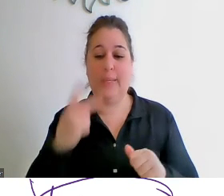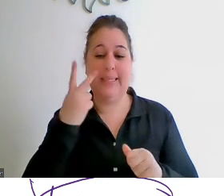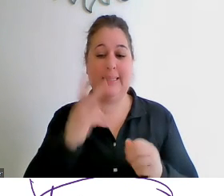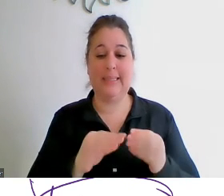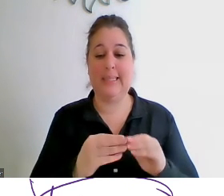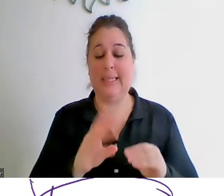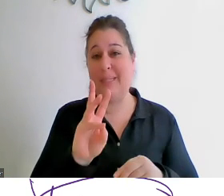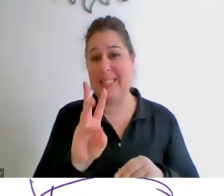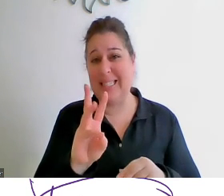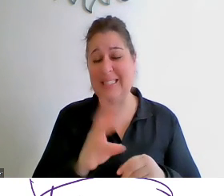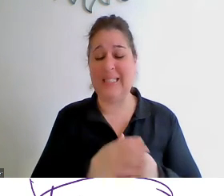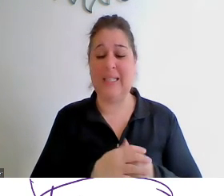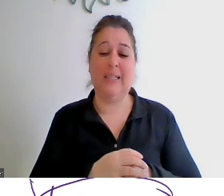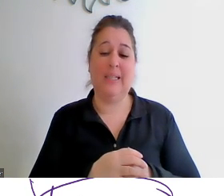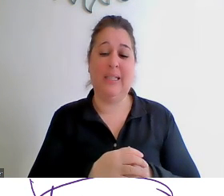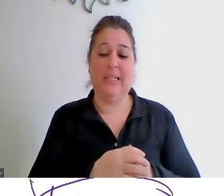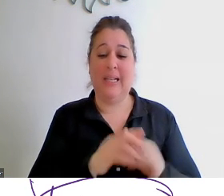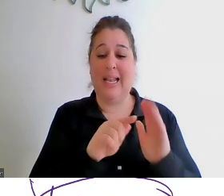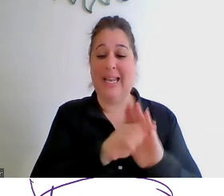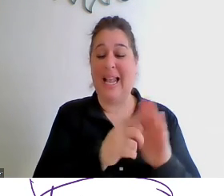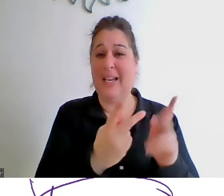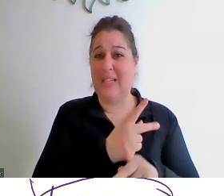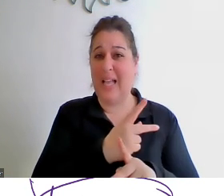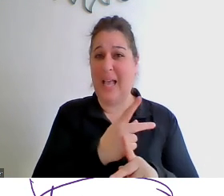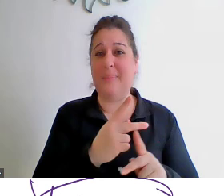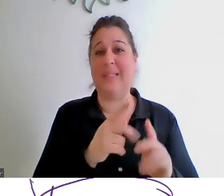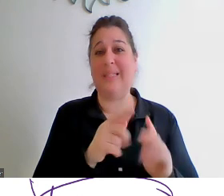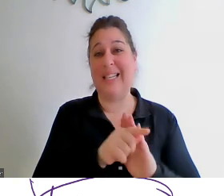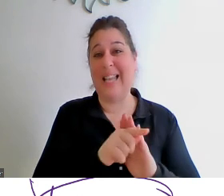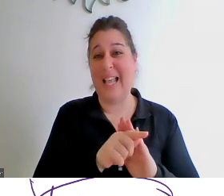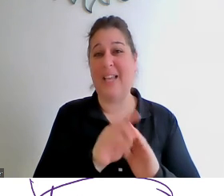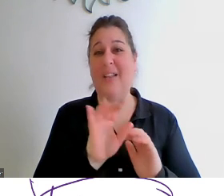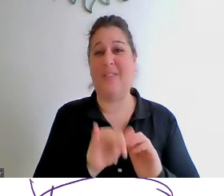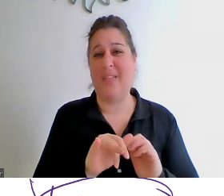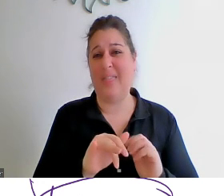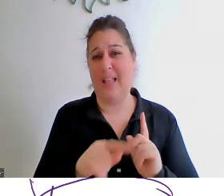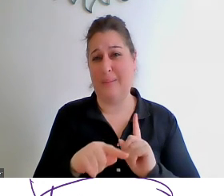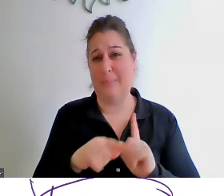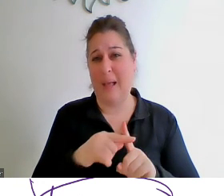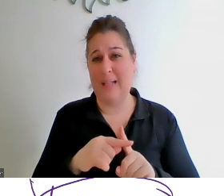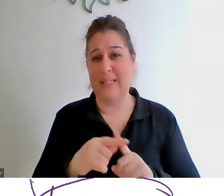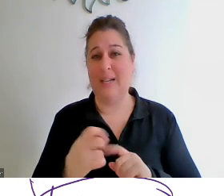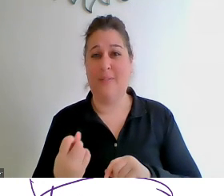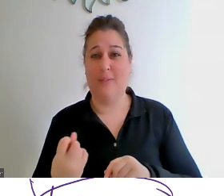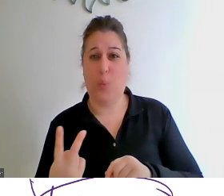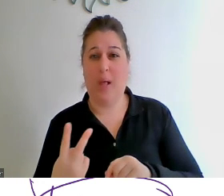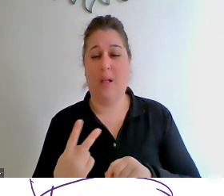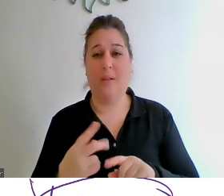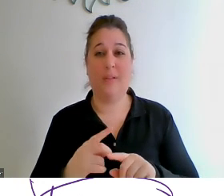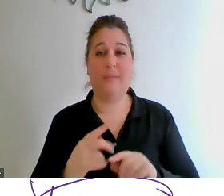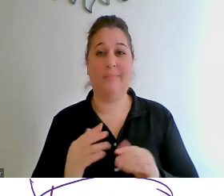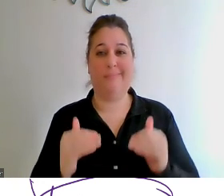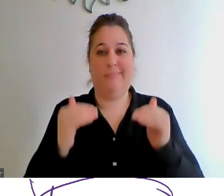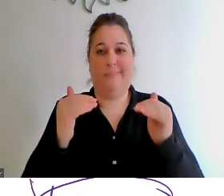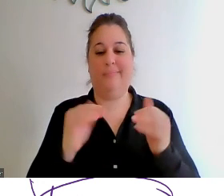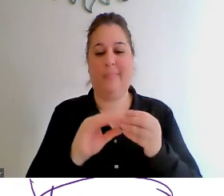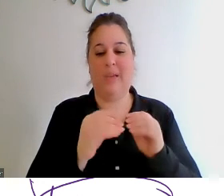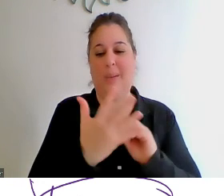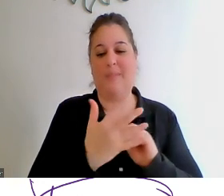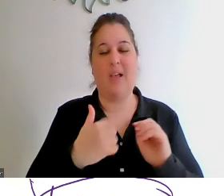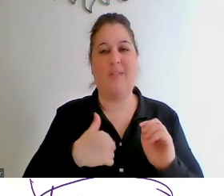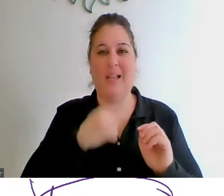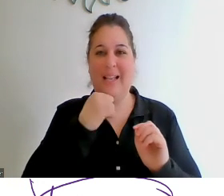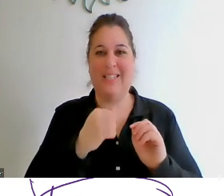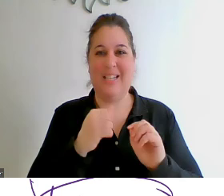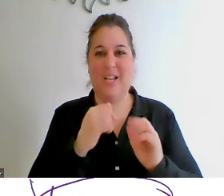12. A negative times a negative. Cross those off, I get positive. And I didn't show my work here because